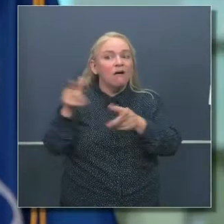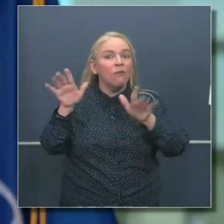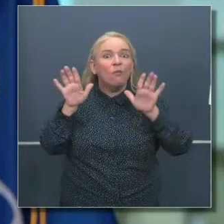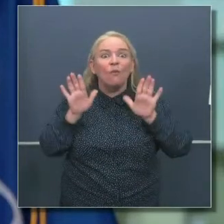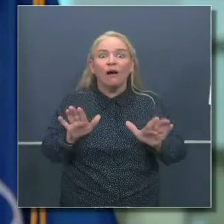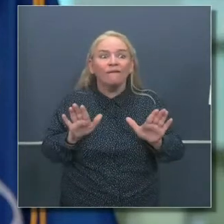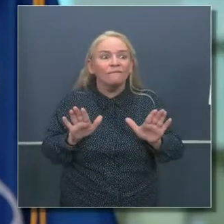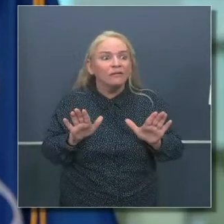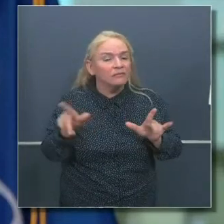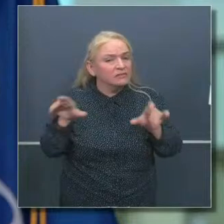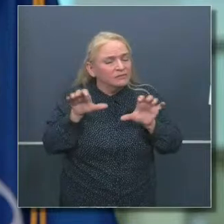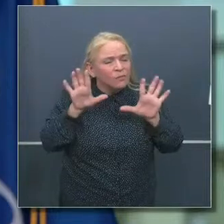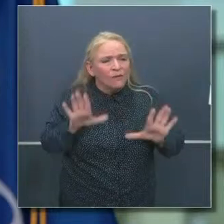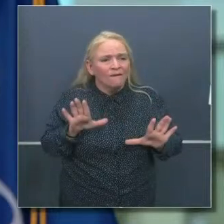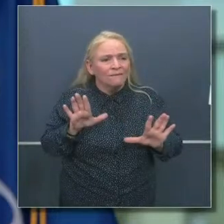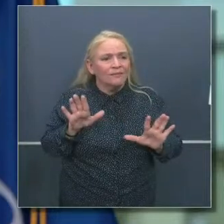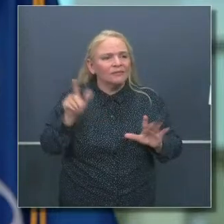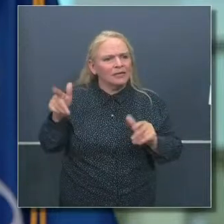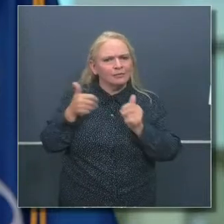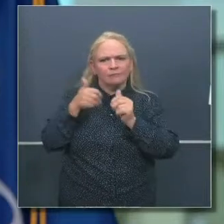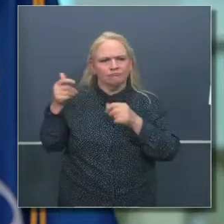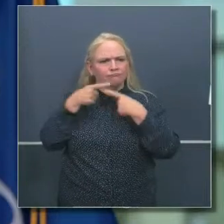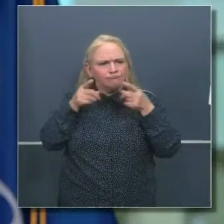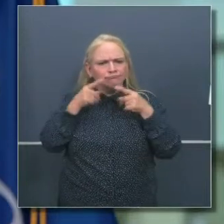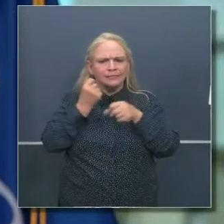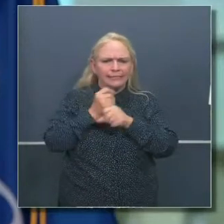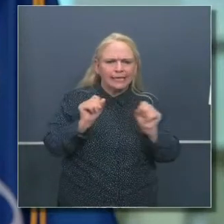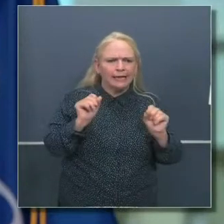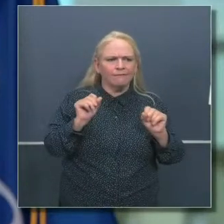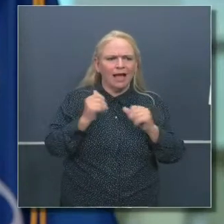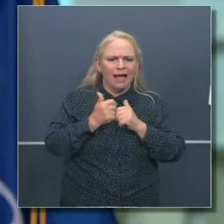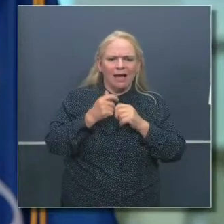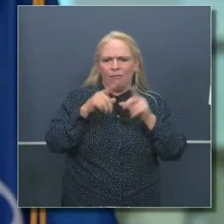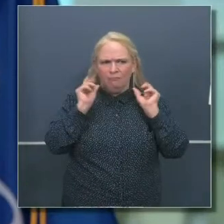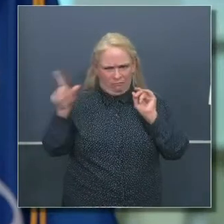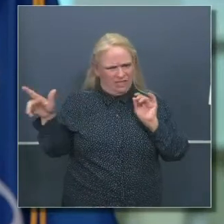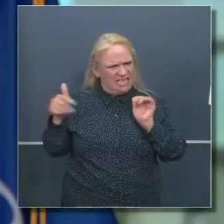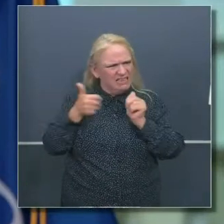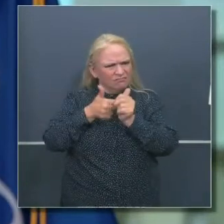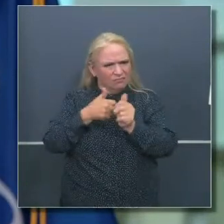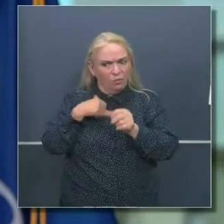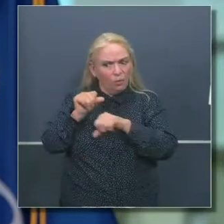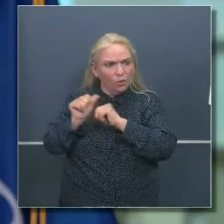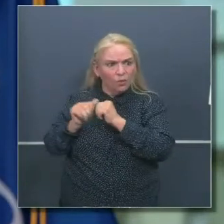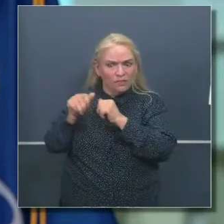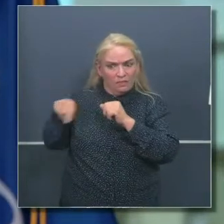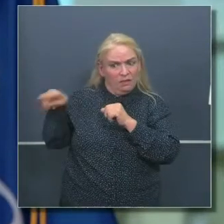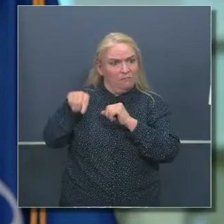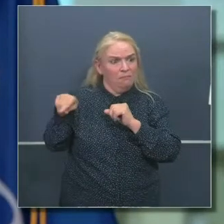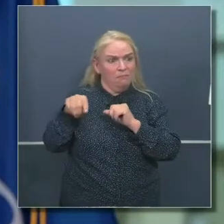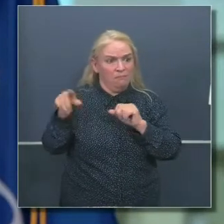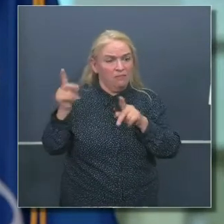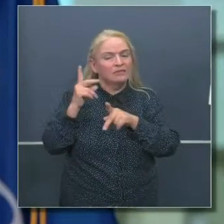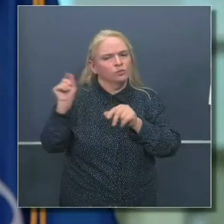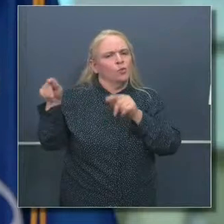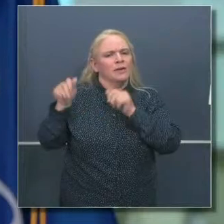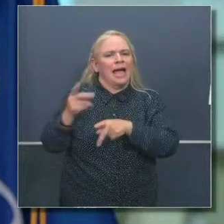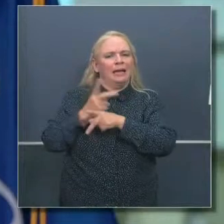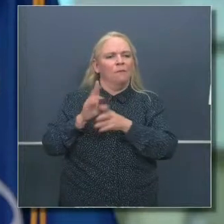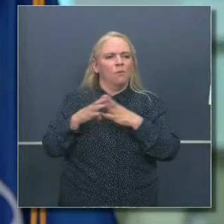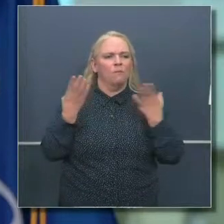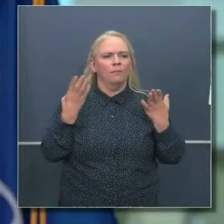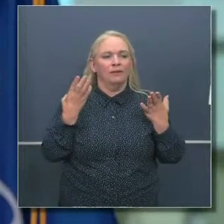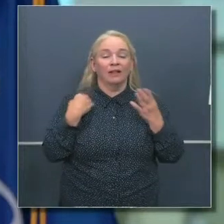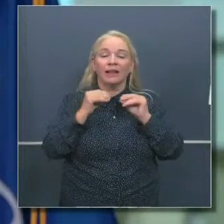it relates to how to effectively and safely reopen. So we're working with them as well. I made it clear yesterday, and I'll